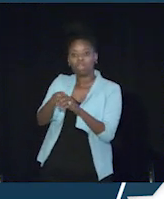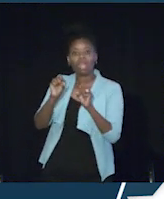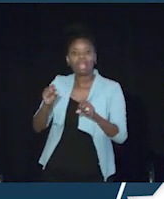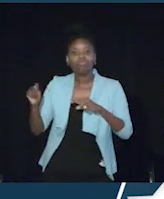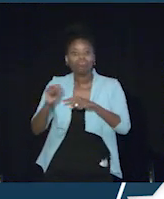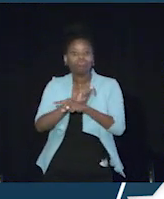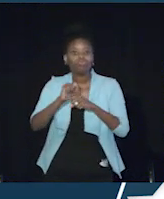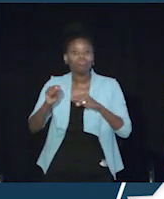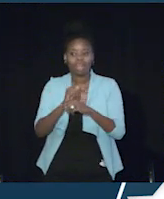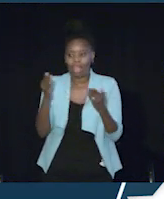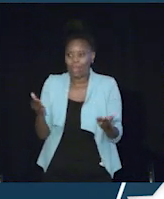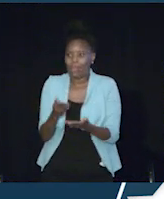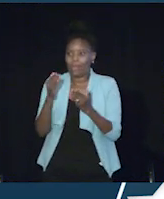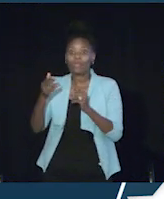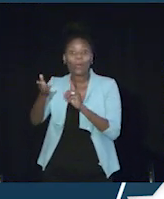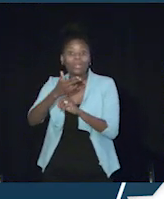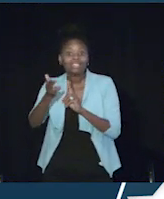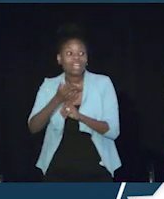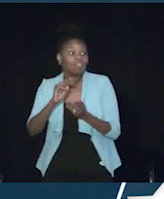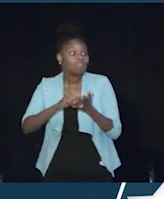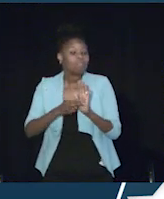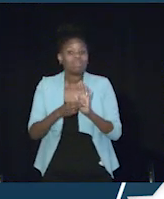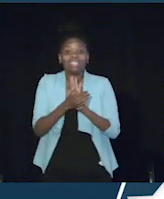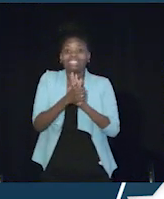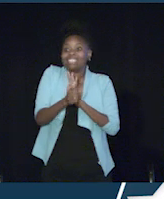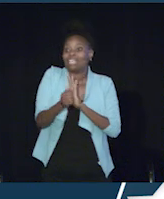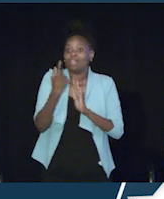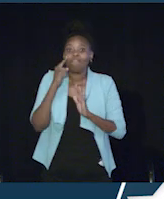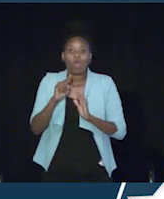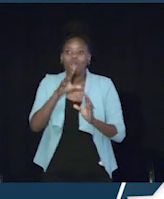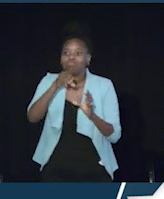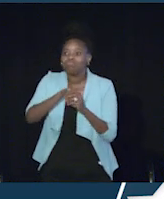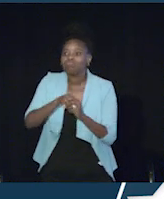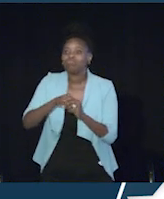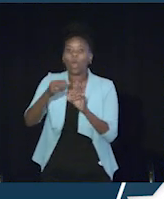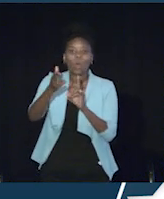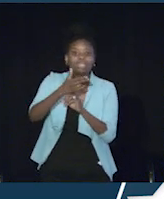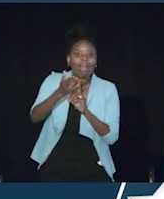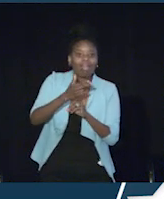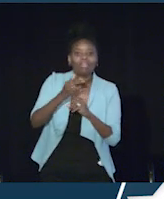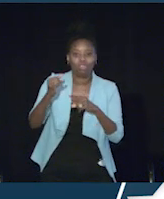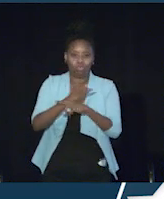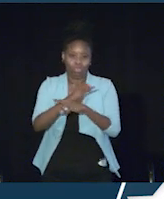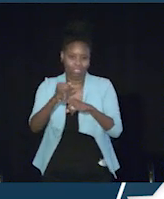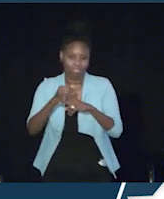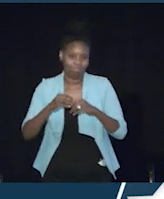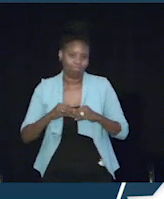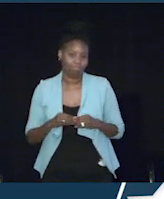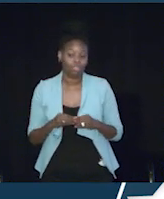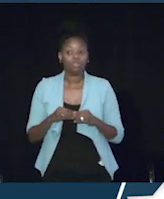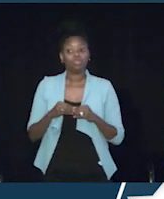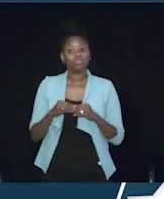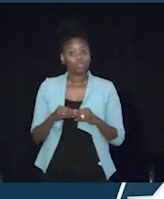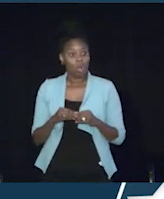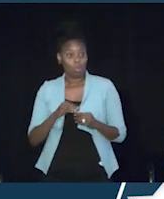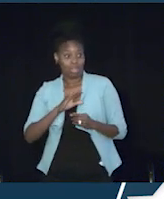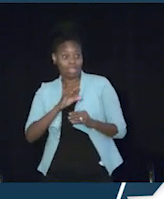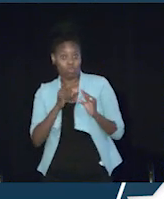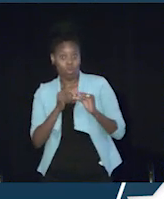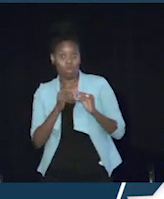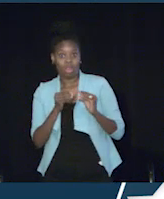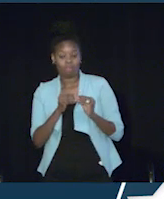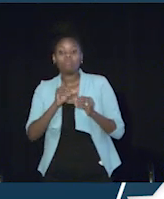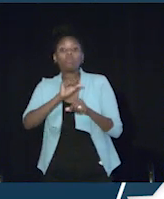of the hotel to get skills for entering employment in the hospitality industry. So Uriel worked in the hotel kitchen